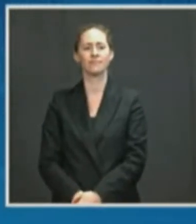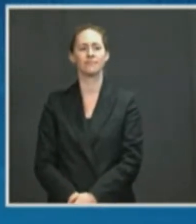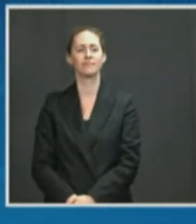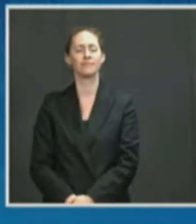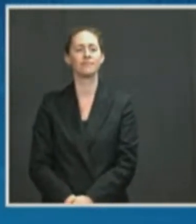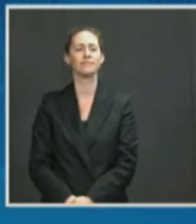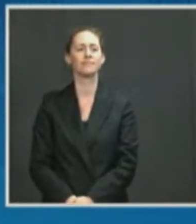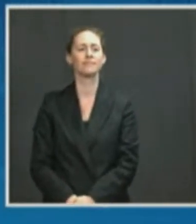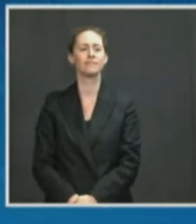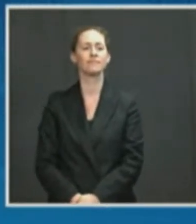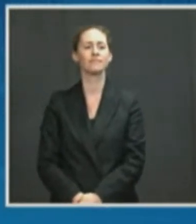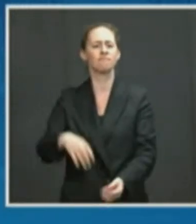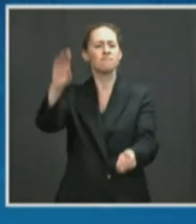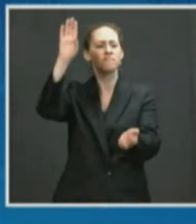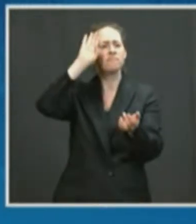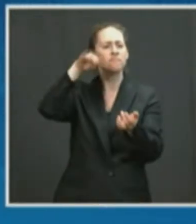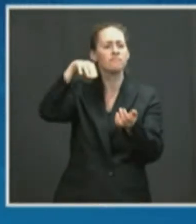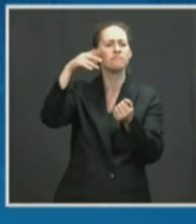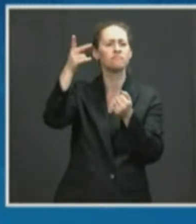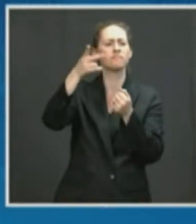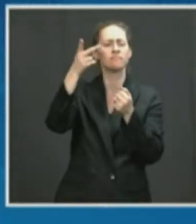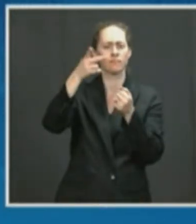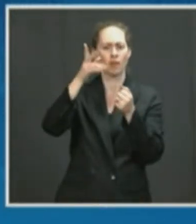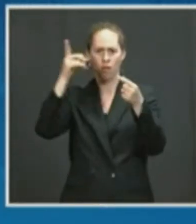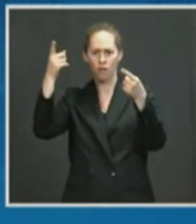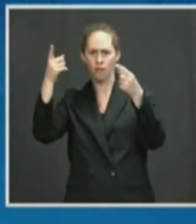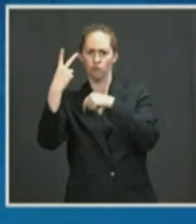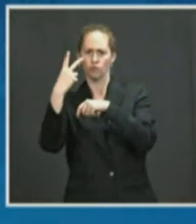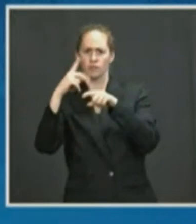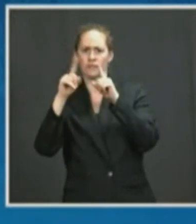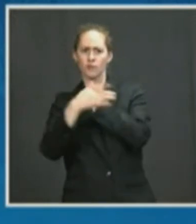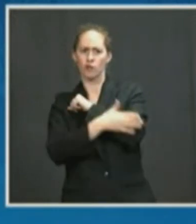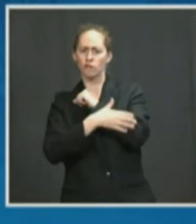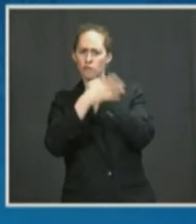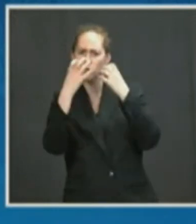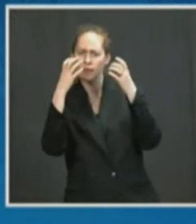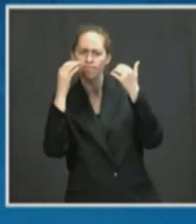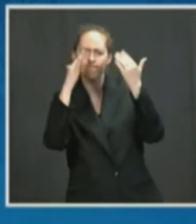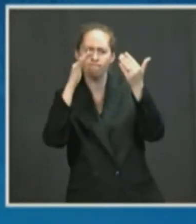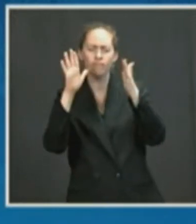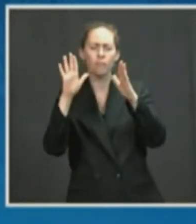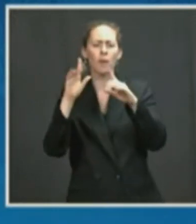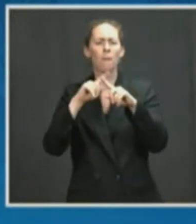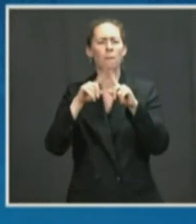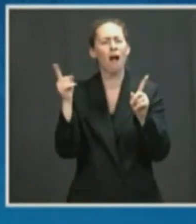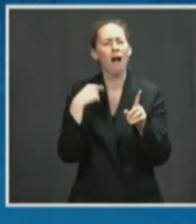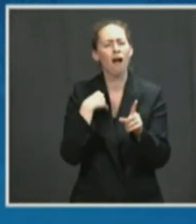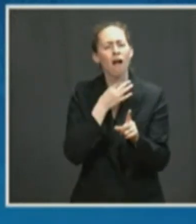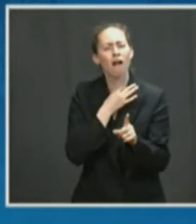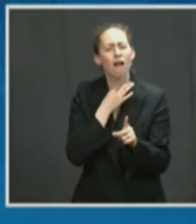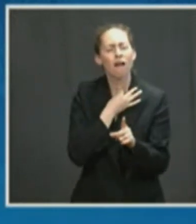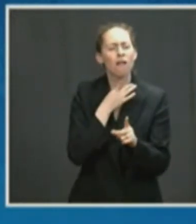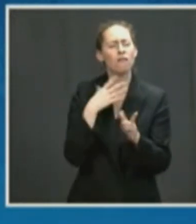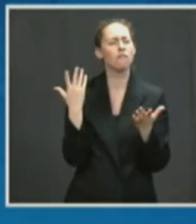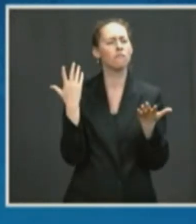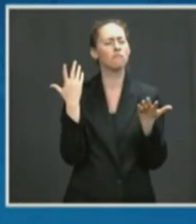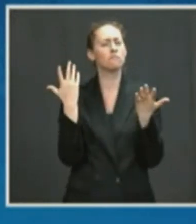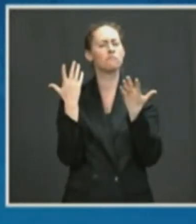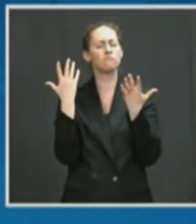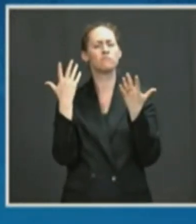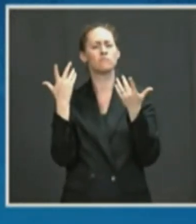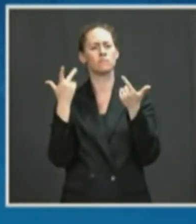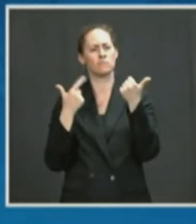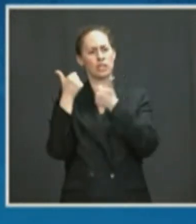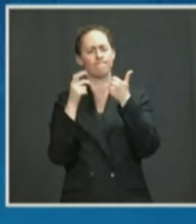your bilateral meeting. However, we would like to know what has been the most important progress obtained as